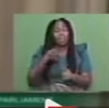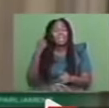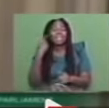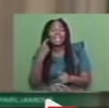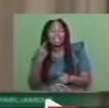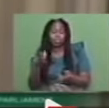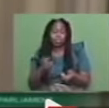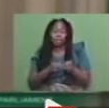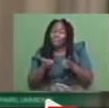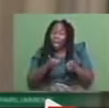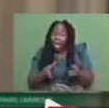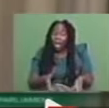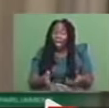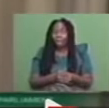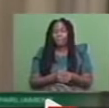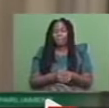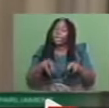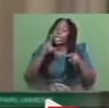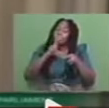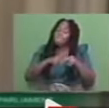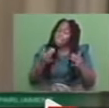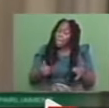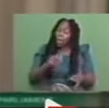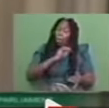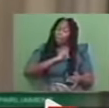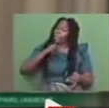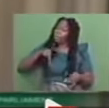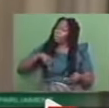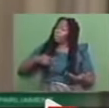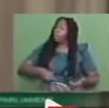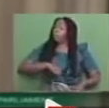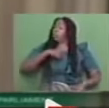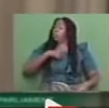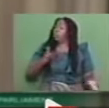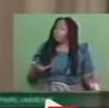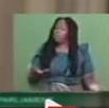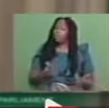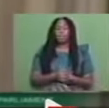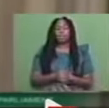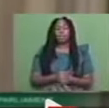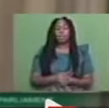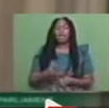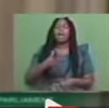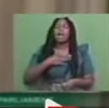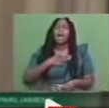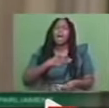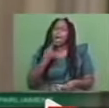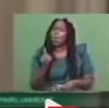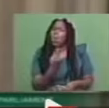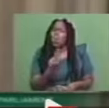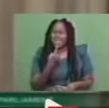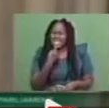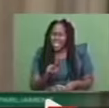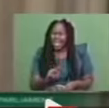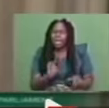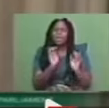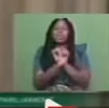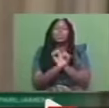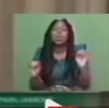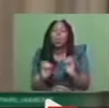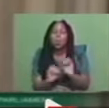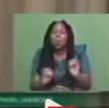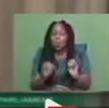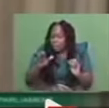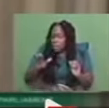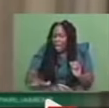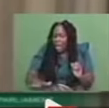chamber. My passion has always been no child must be left behind. My passion has always been the creation